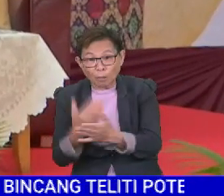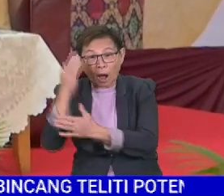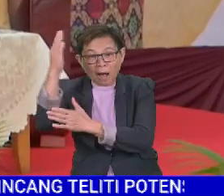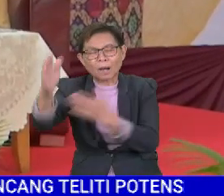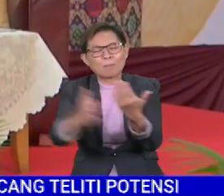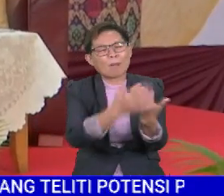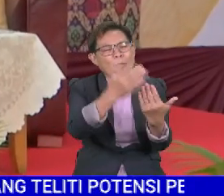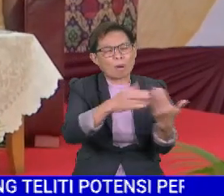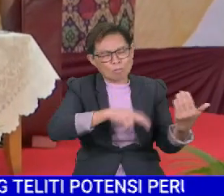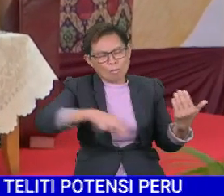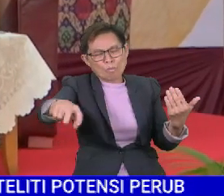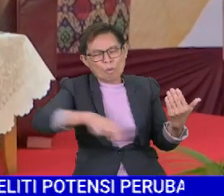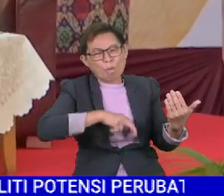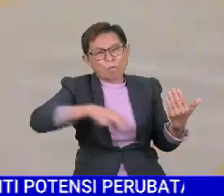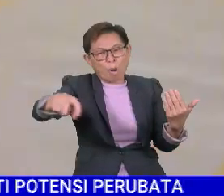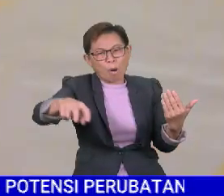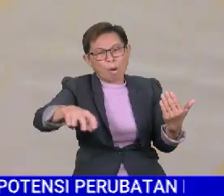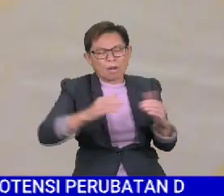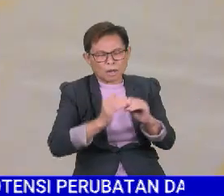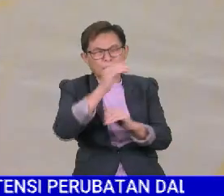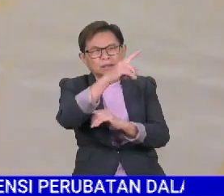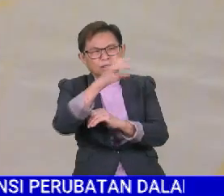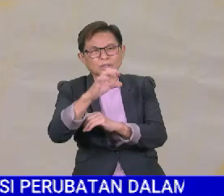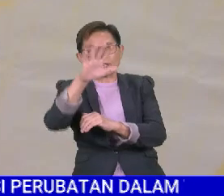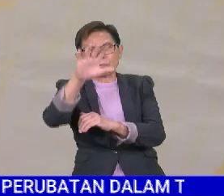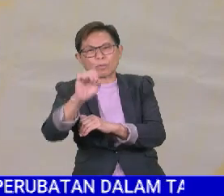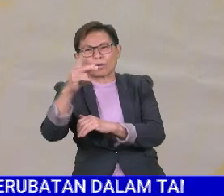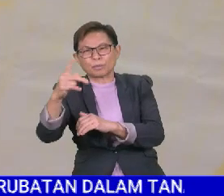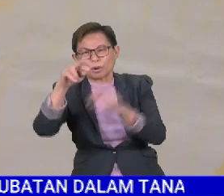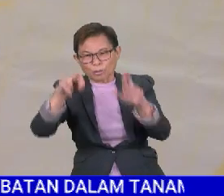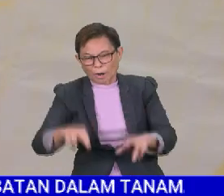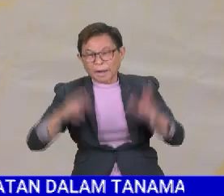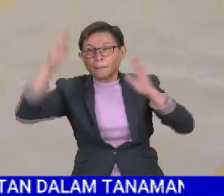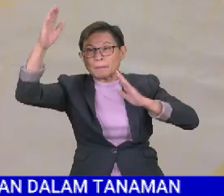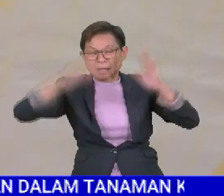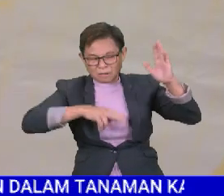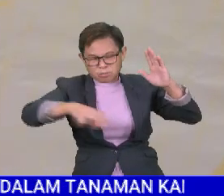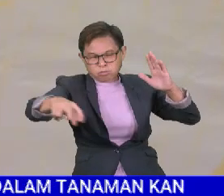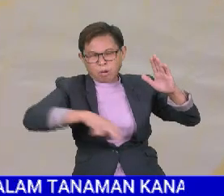bakal memudahkan pergerakan ulang-alik lebih 150,000 rakyat Malaysia.